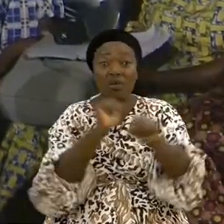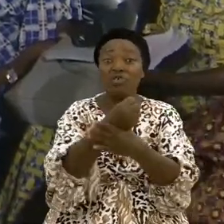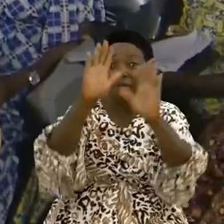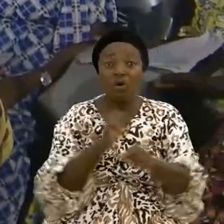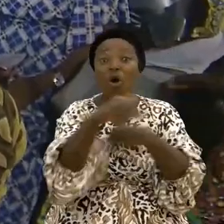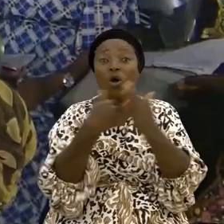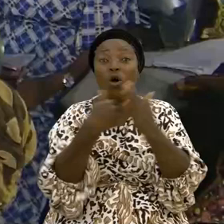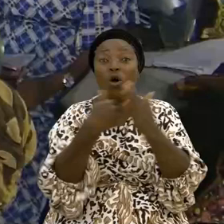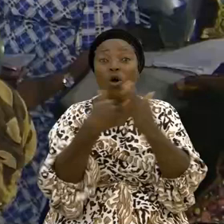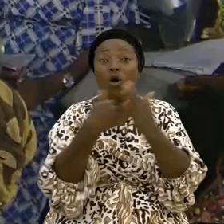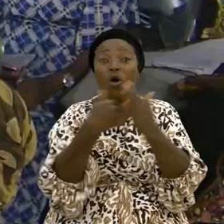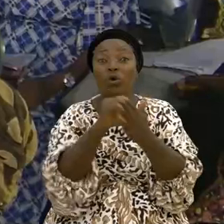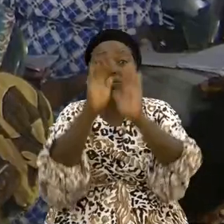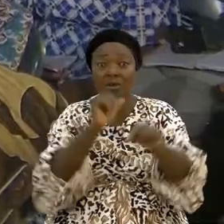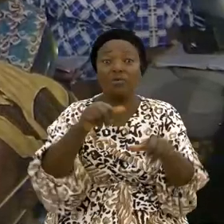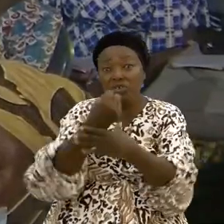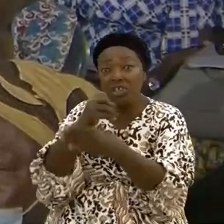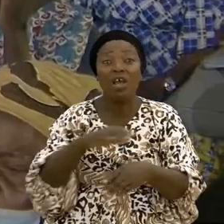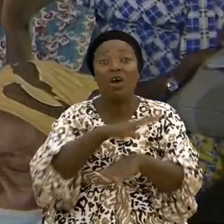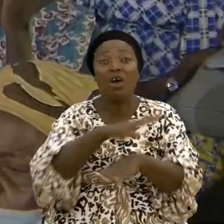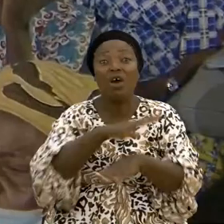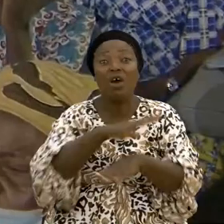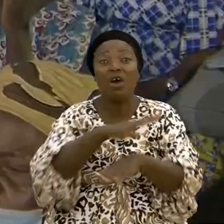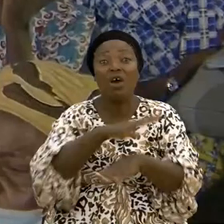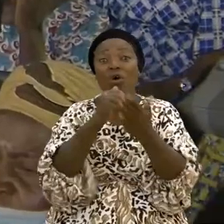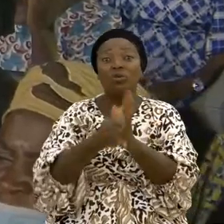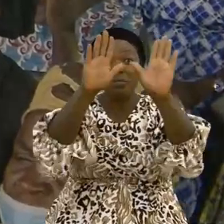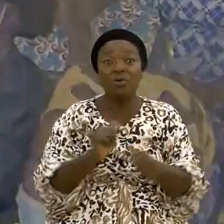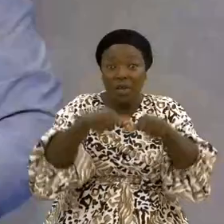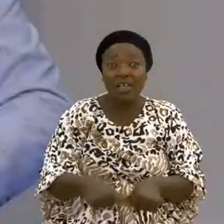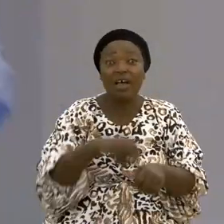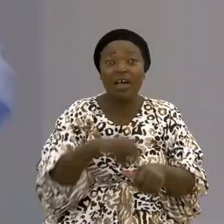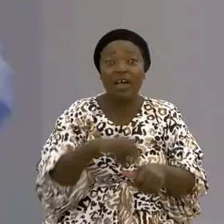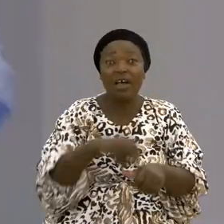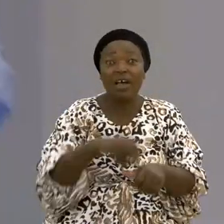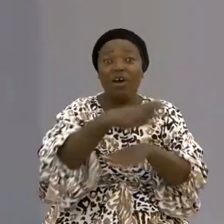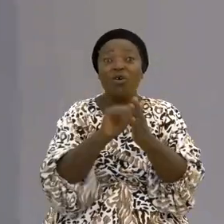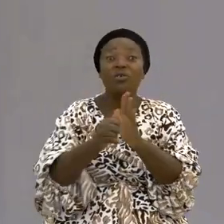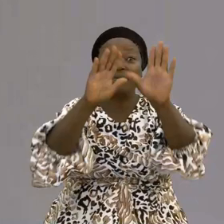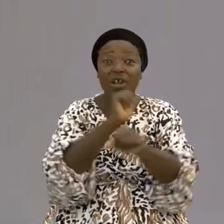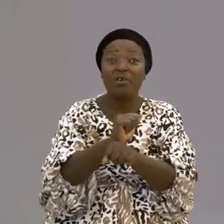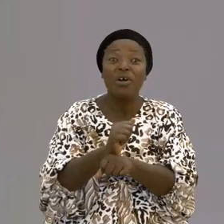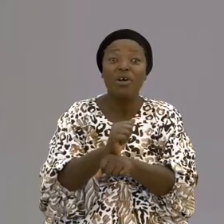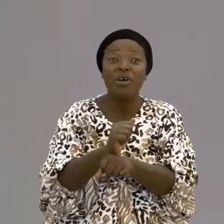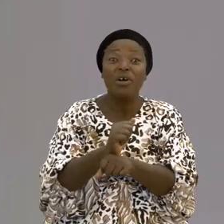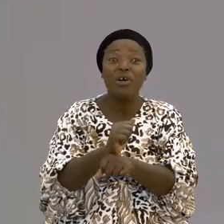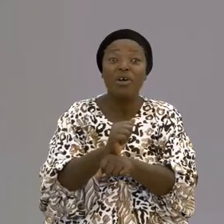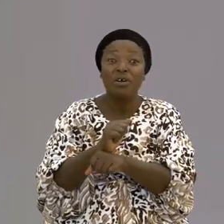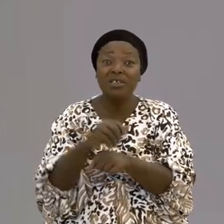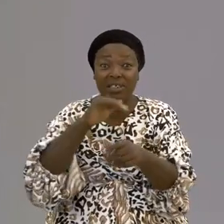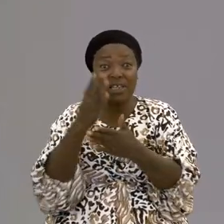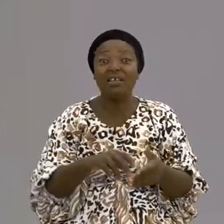miracles abiding, all those miracles confirmed, all those miracles lasting, all those